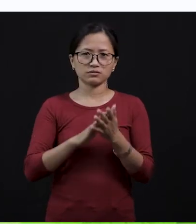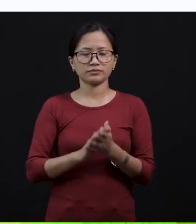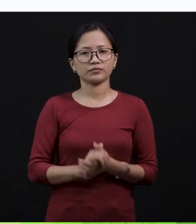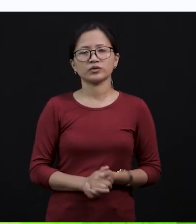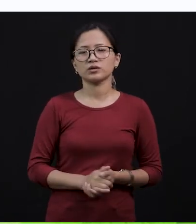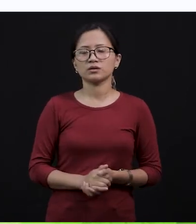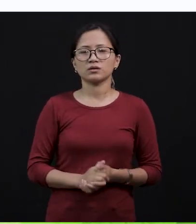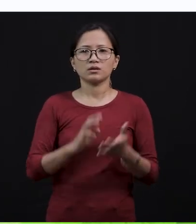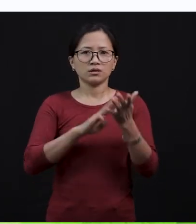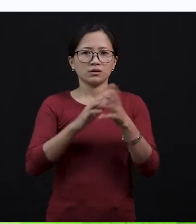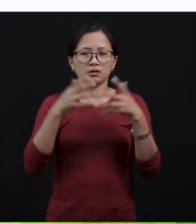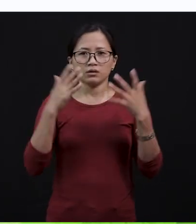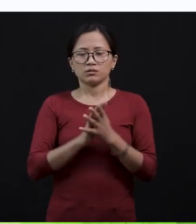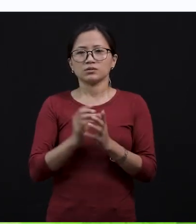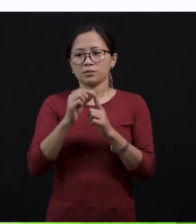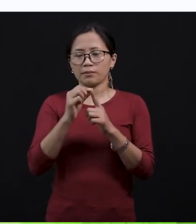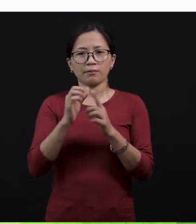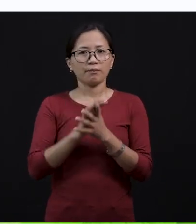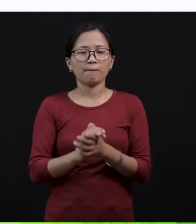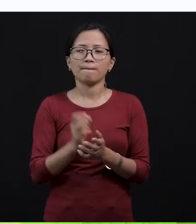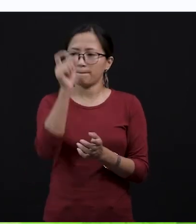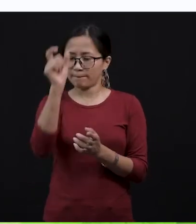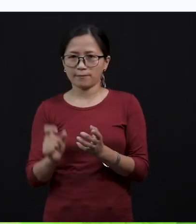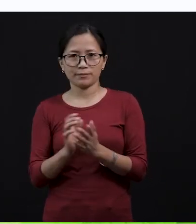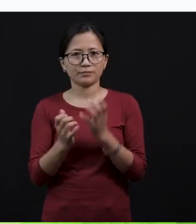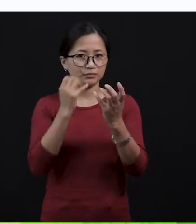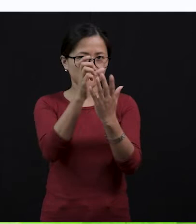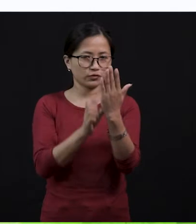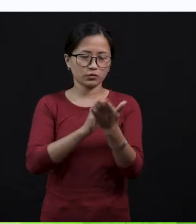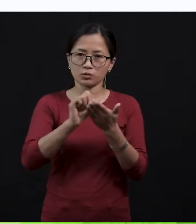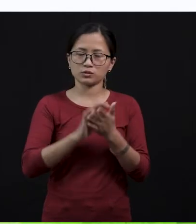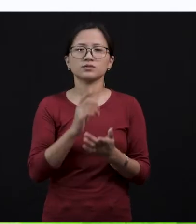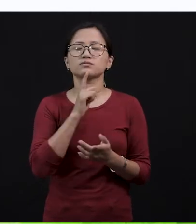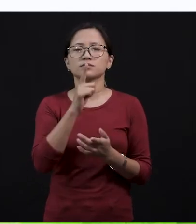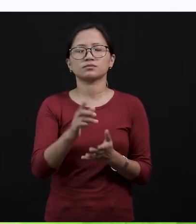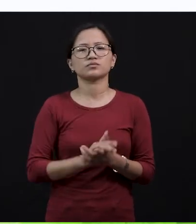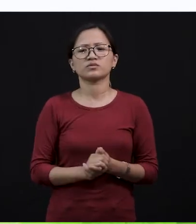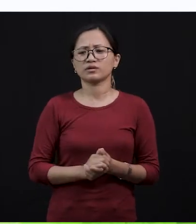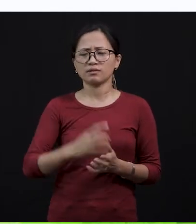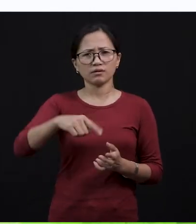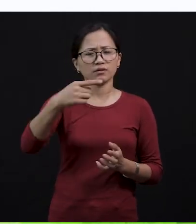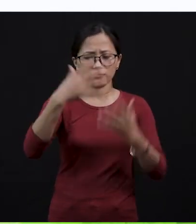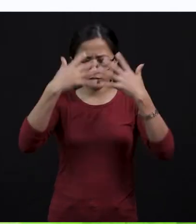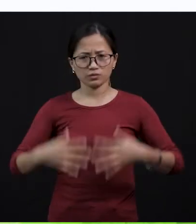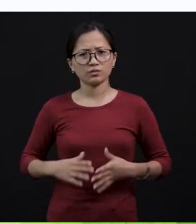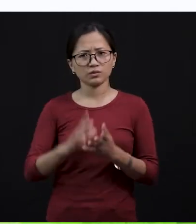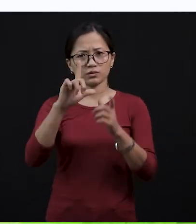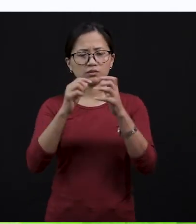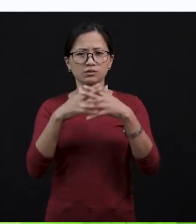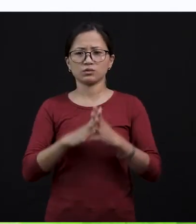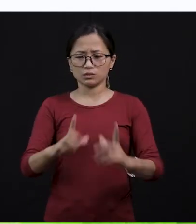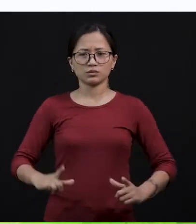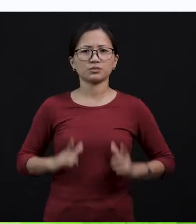one like Macavity. That's what the poet said. And he has broken every human law. Now, we all know that